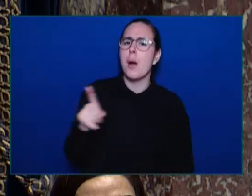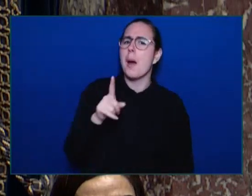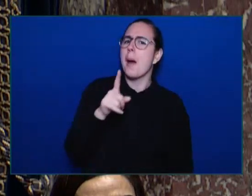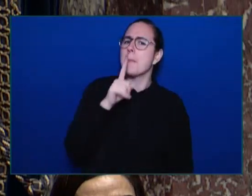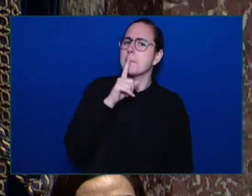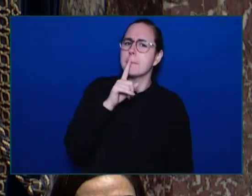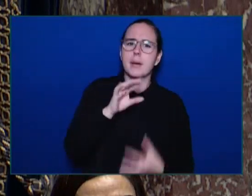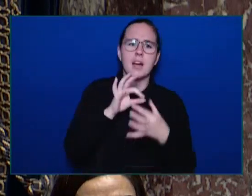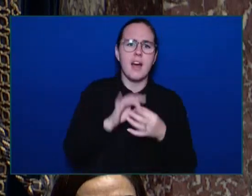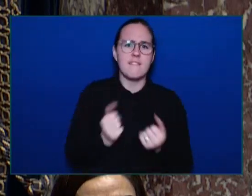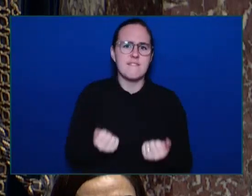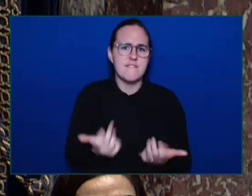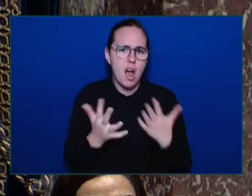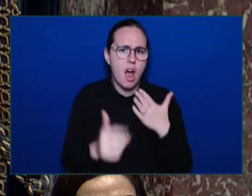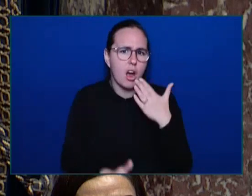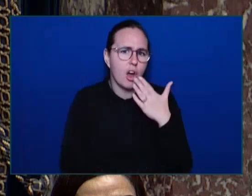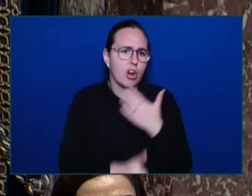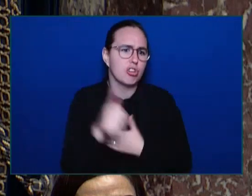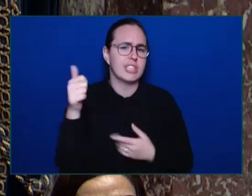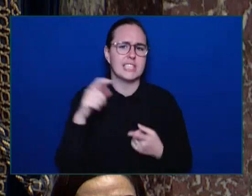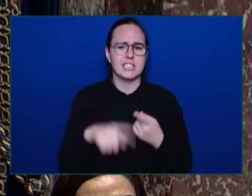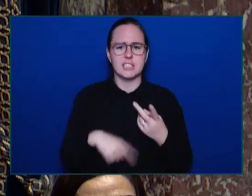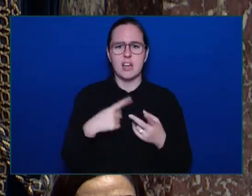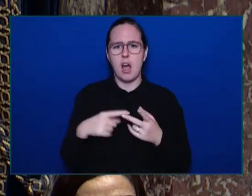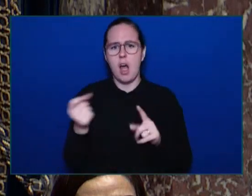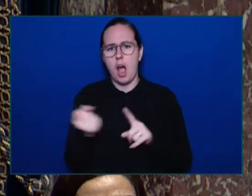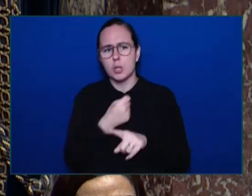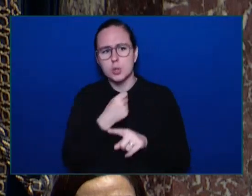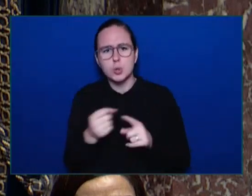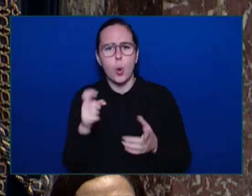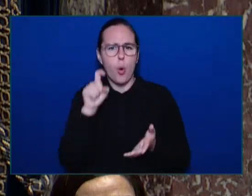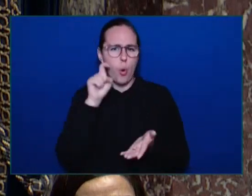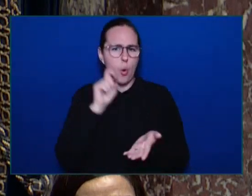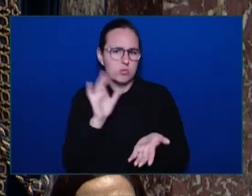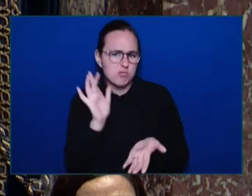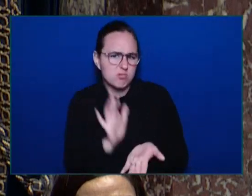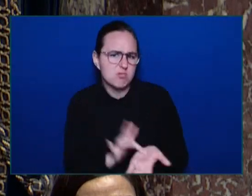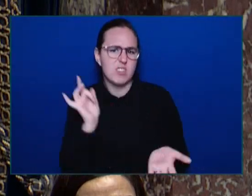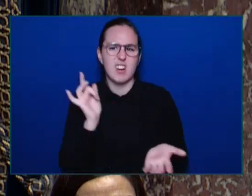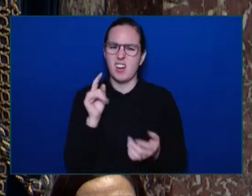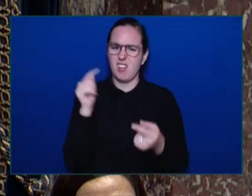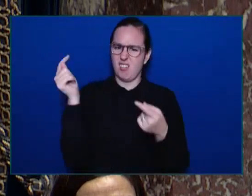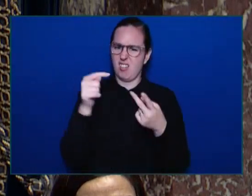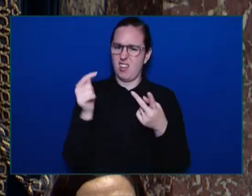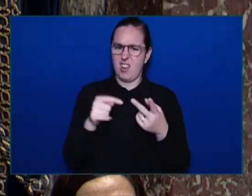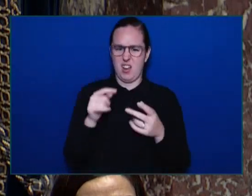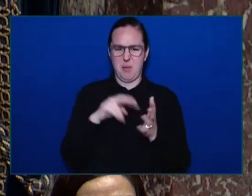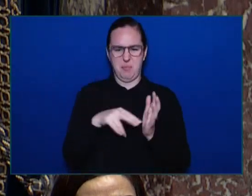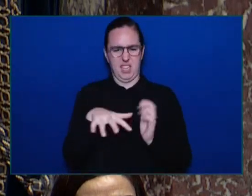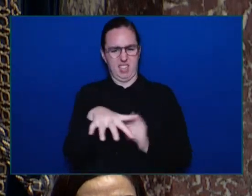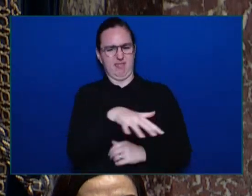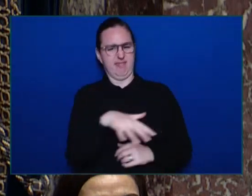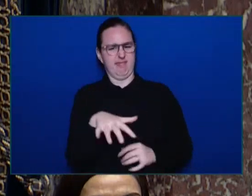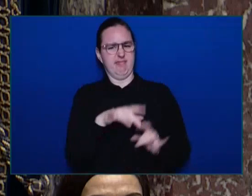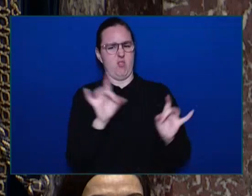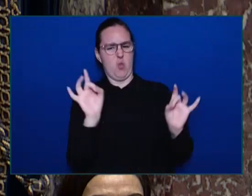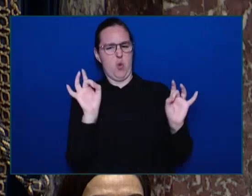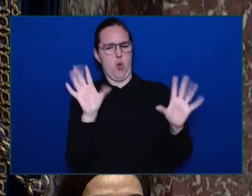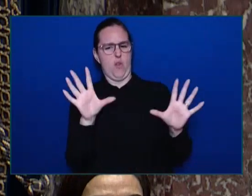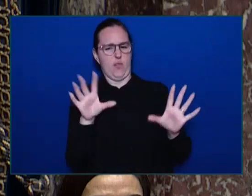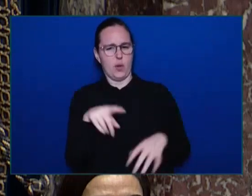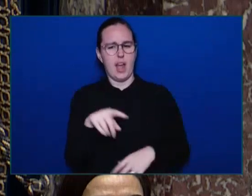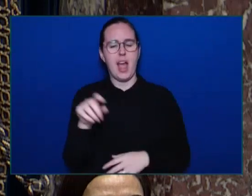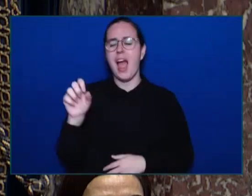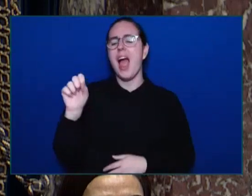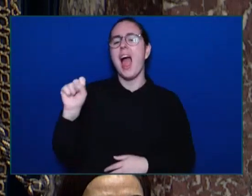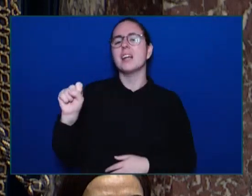is part of the solution that this province has, apparently. A man living on the sidewalk in downtown Eastside said that he feels